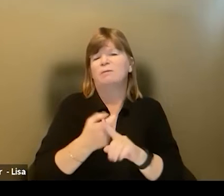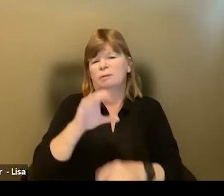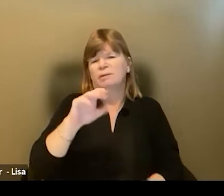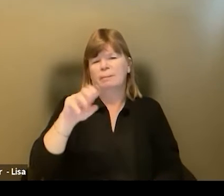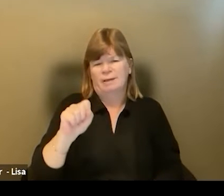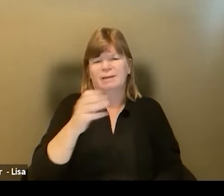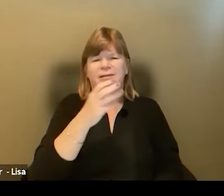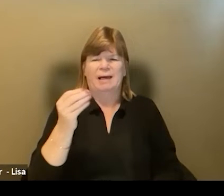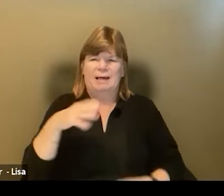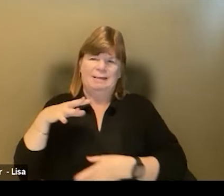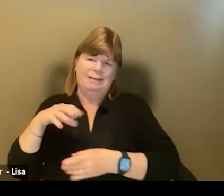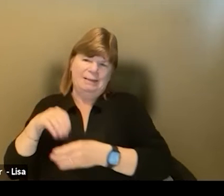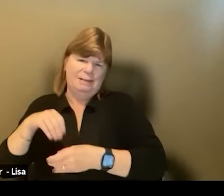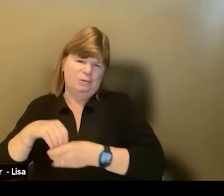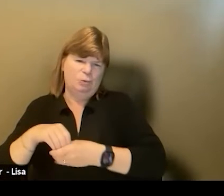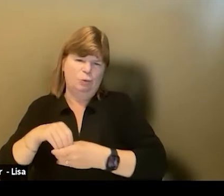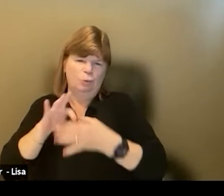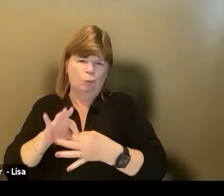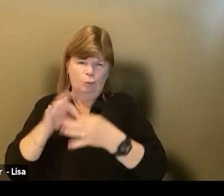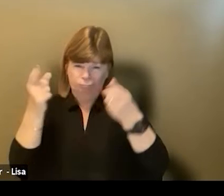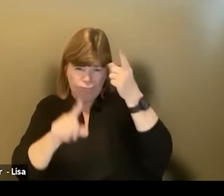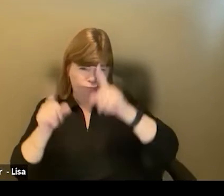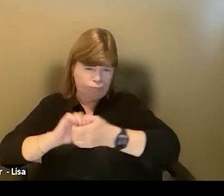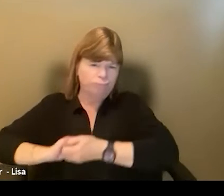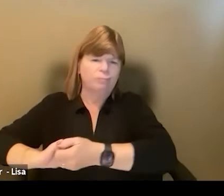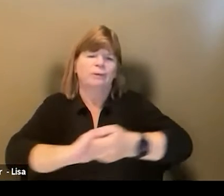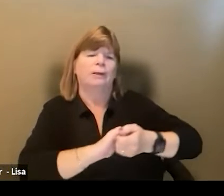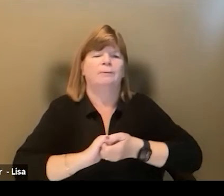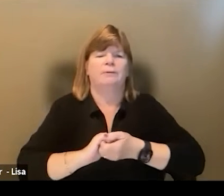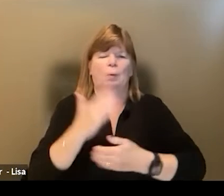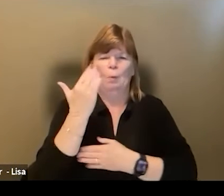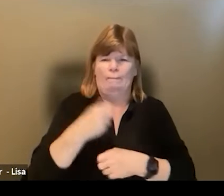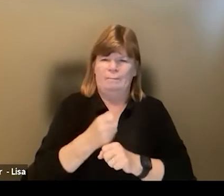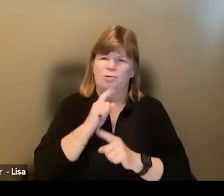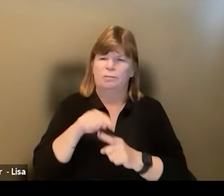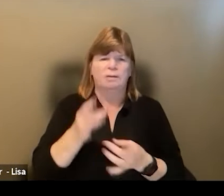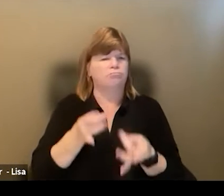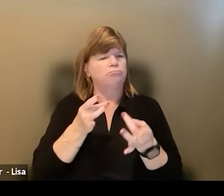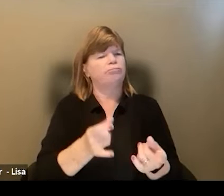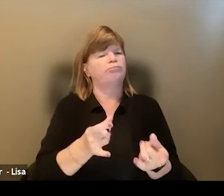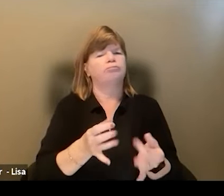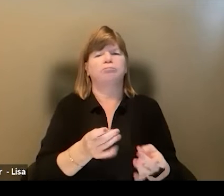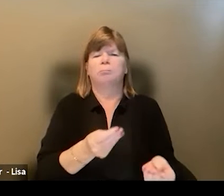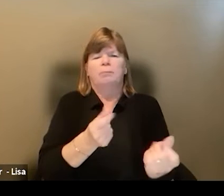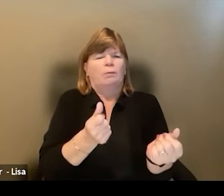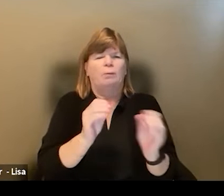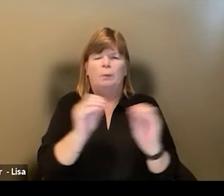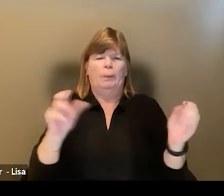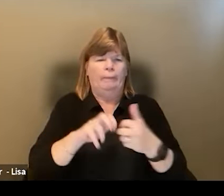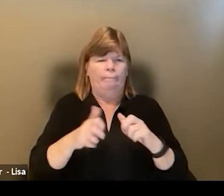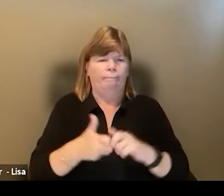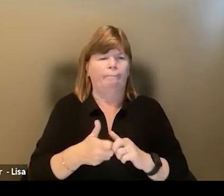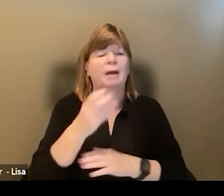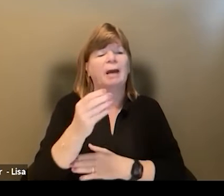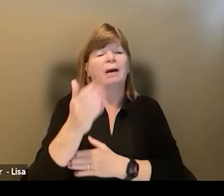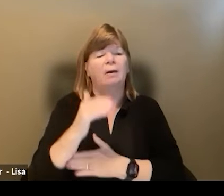as well as internal coordination and collaboration in order to make this a seamless and smooth transition. We also